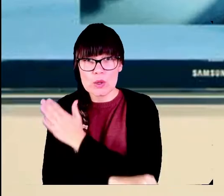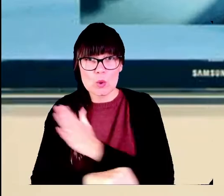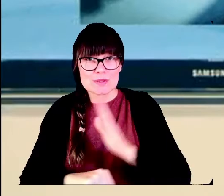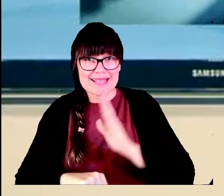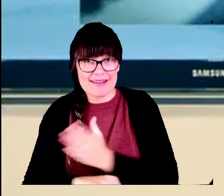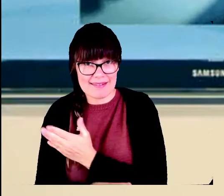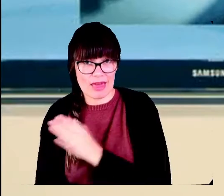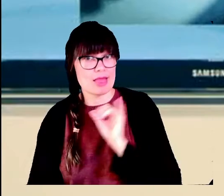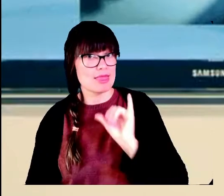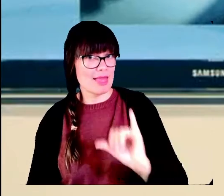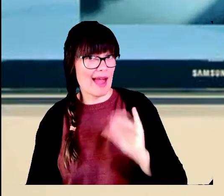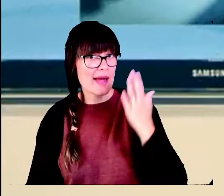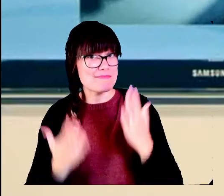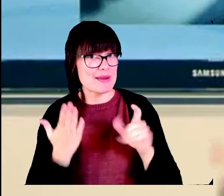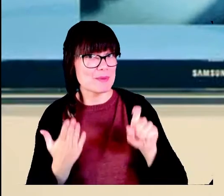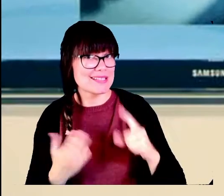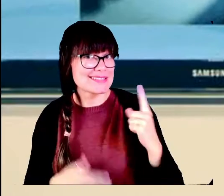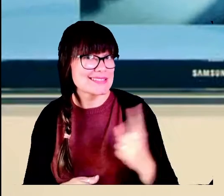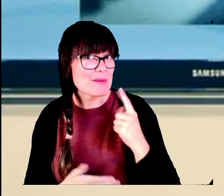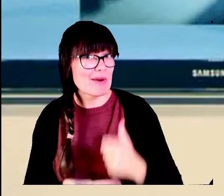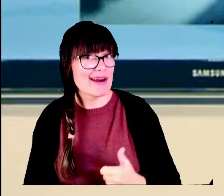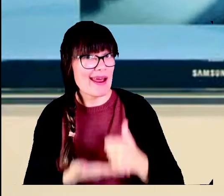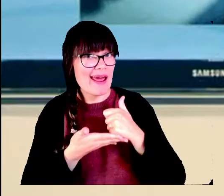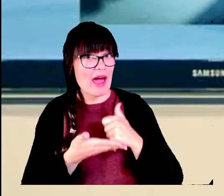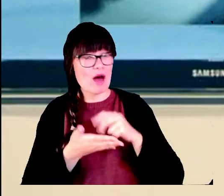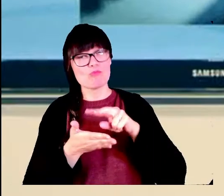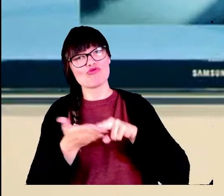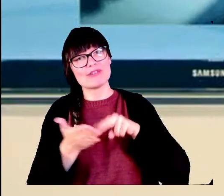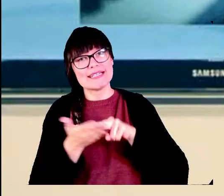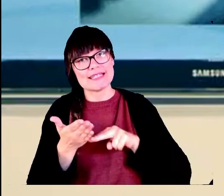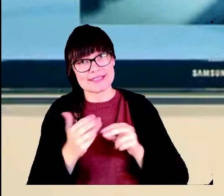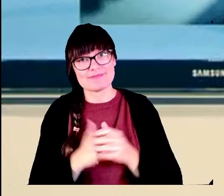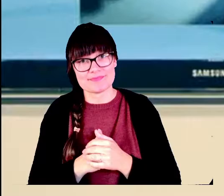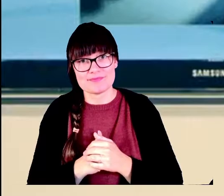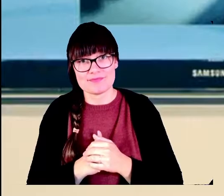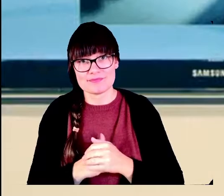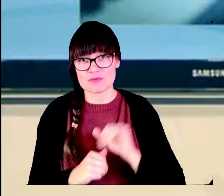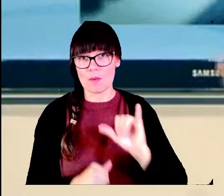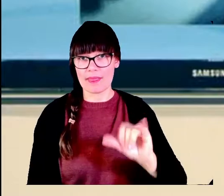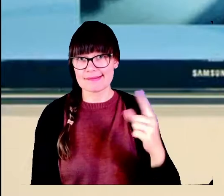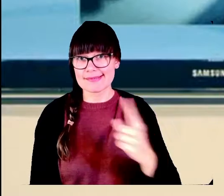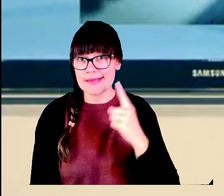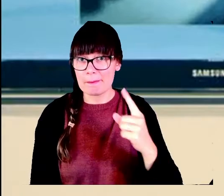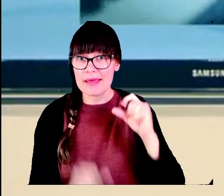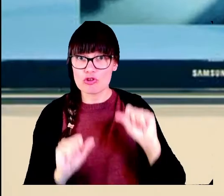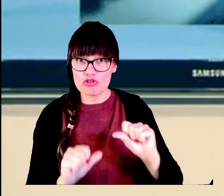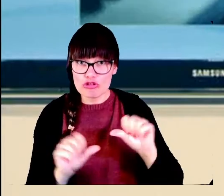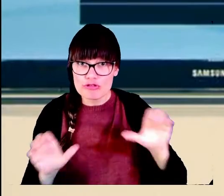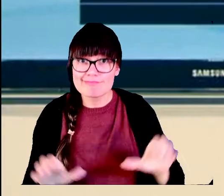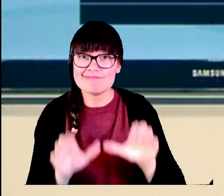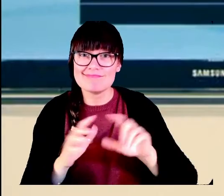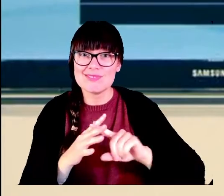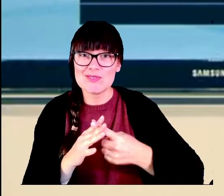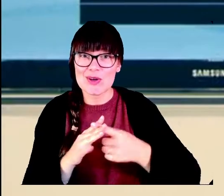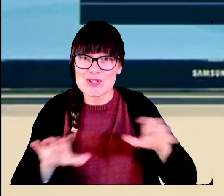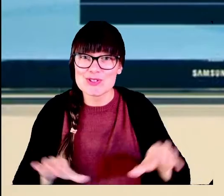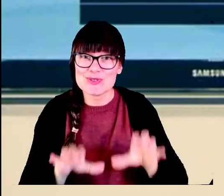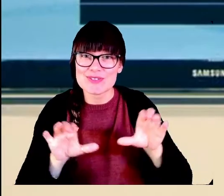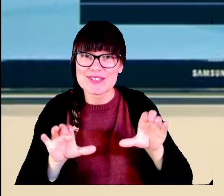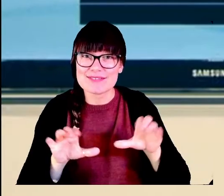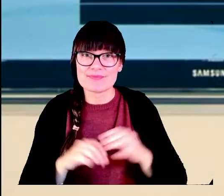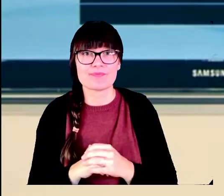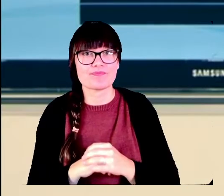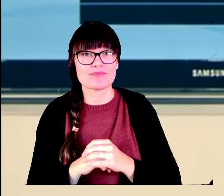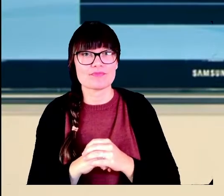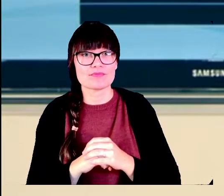which case they may need somebody to help edit and proof that. So again, this is something that you could get into if you like theater. Script